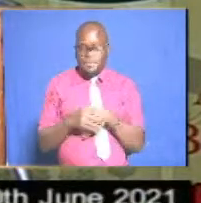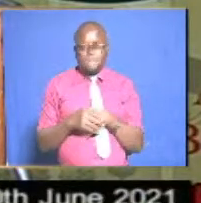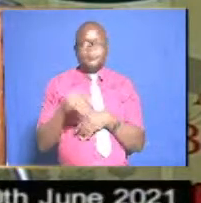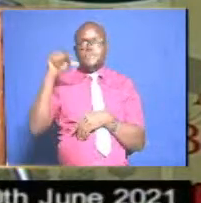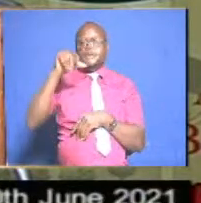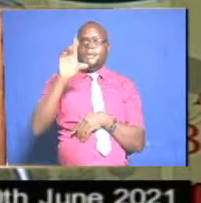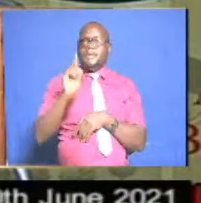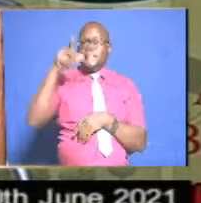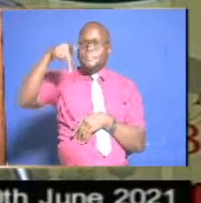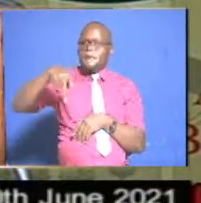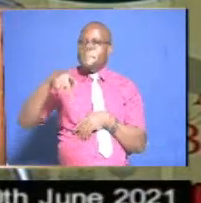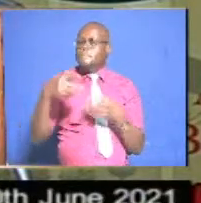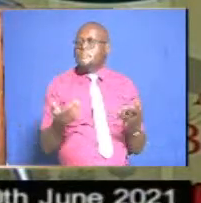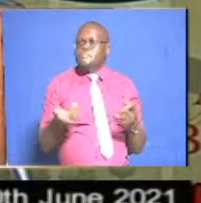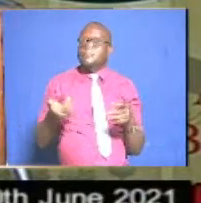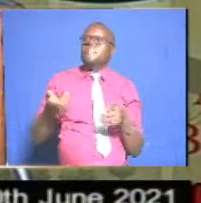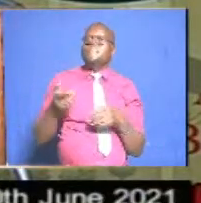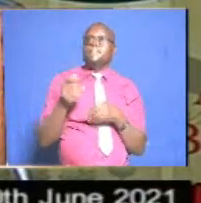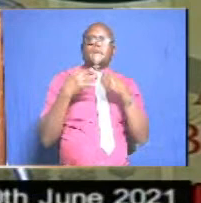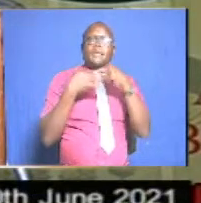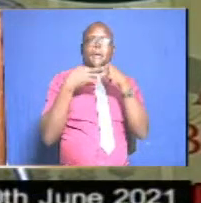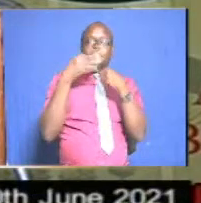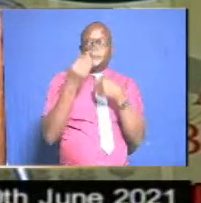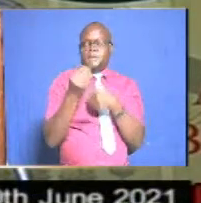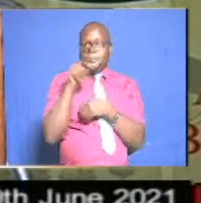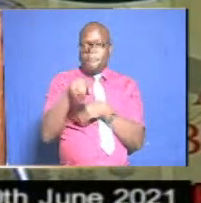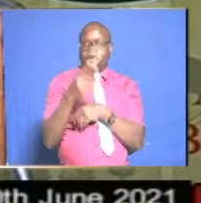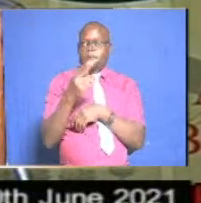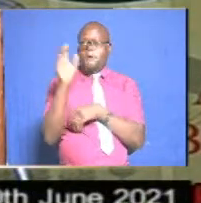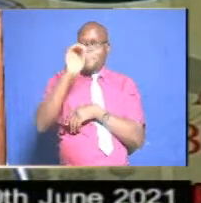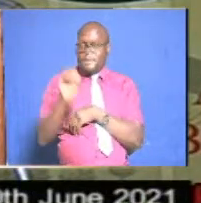capita increased by an impressive 80.4% from